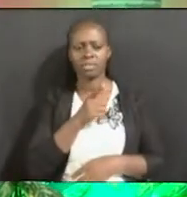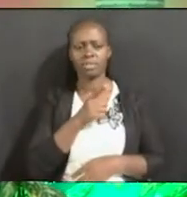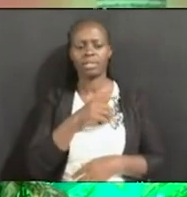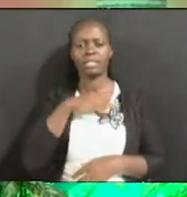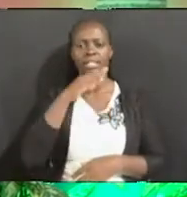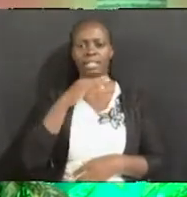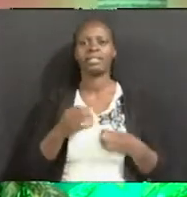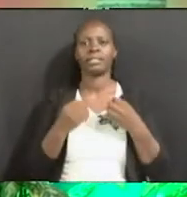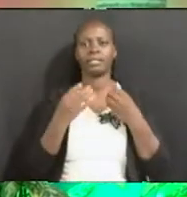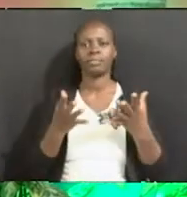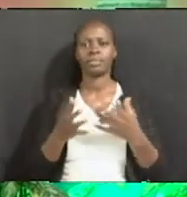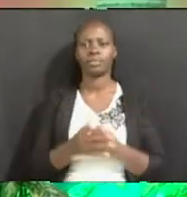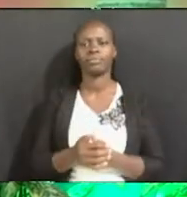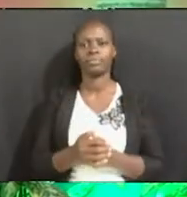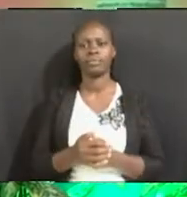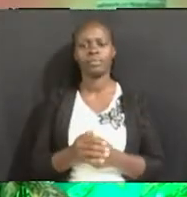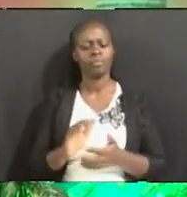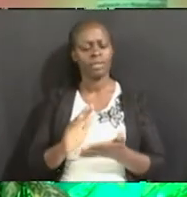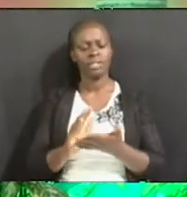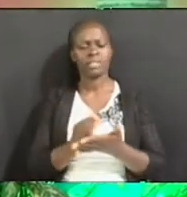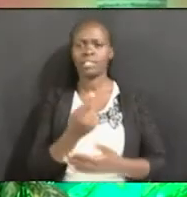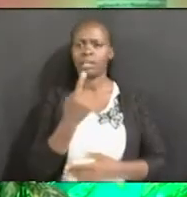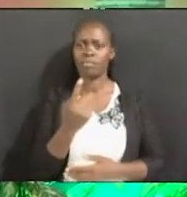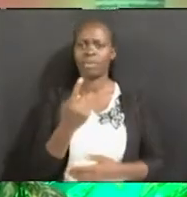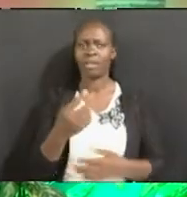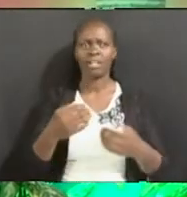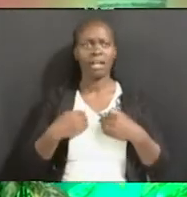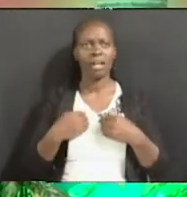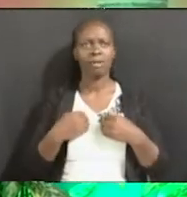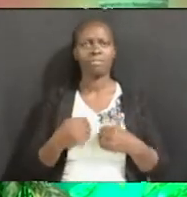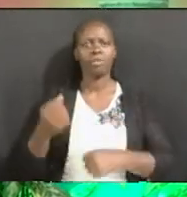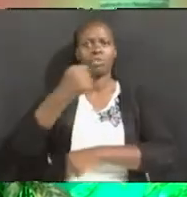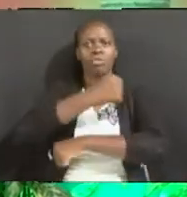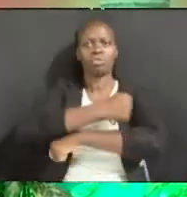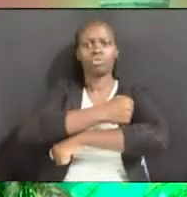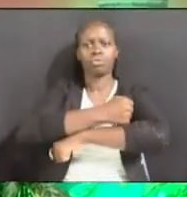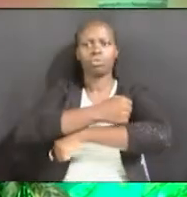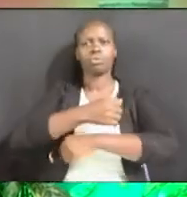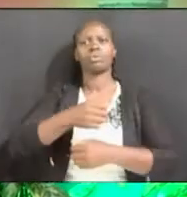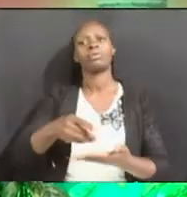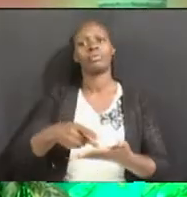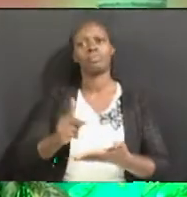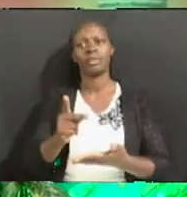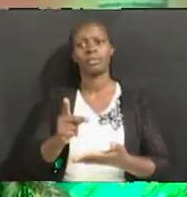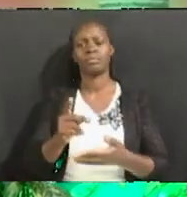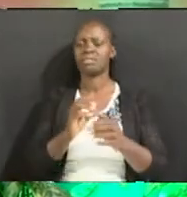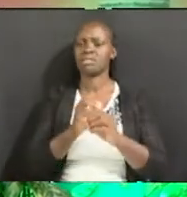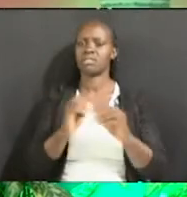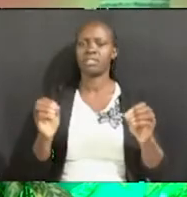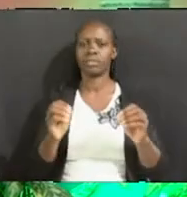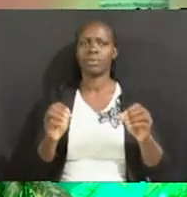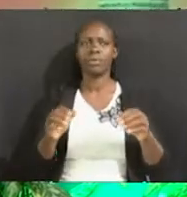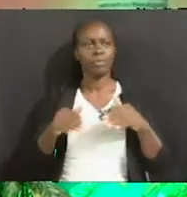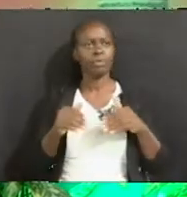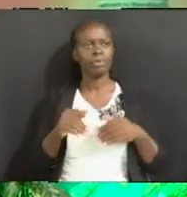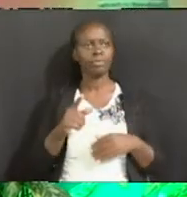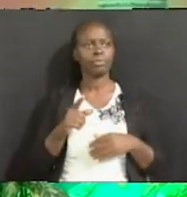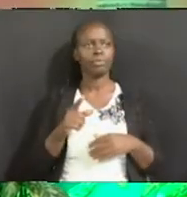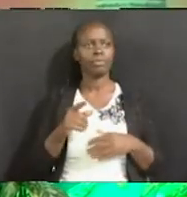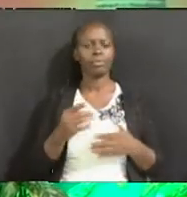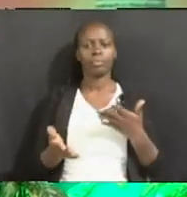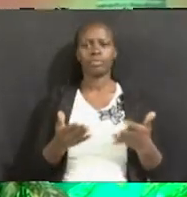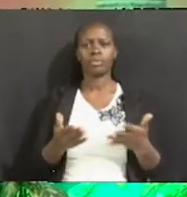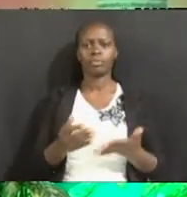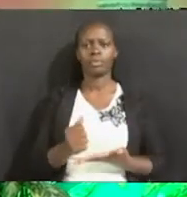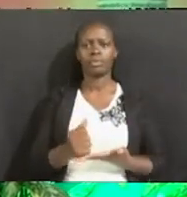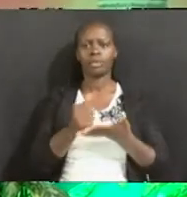There's someone somewhere without school fee. They are waiting for you to be their champion. Bless